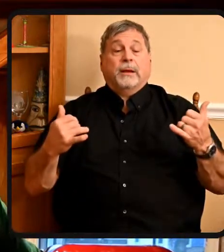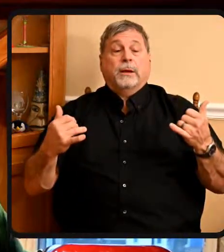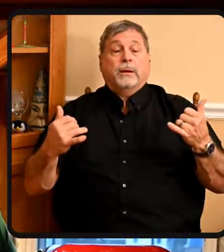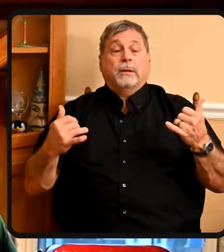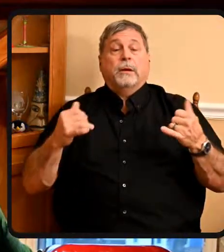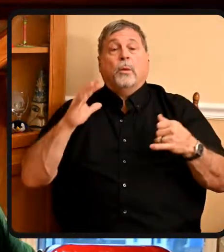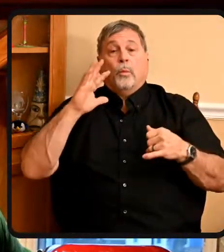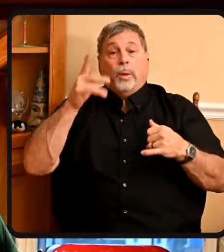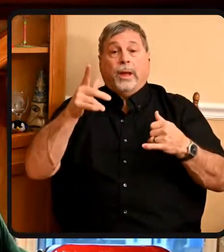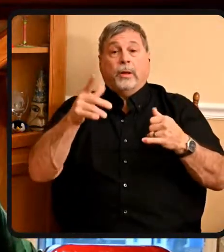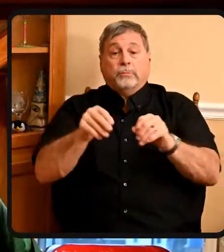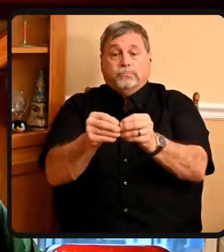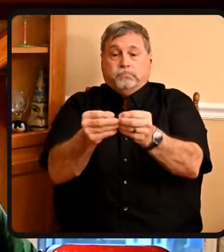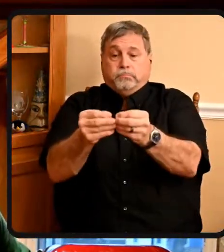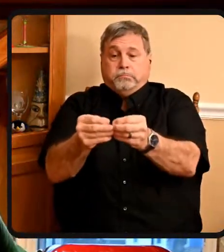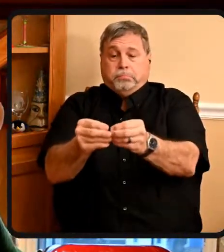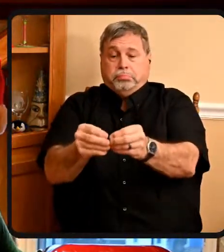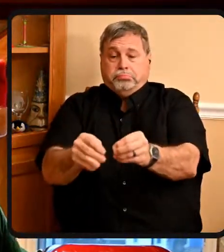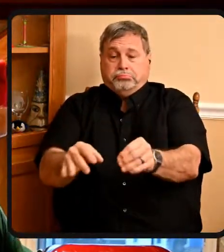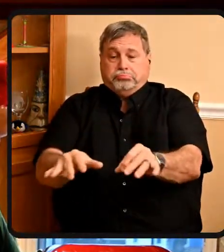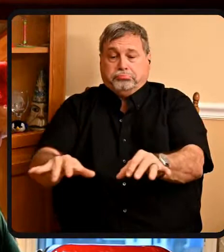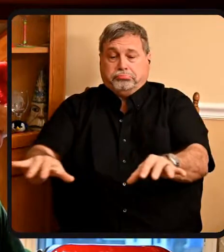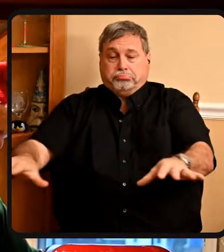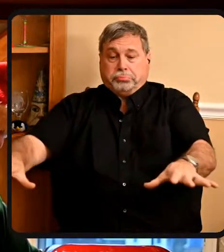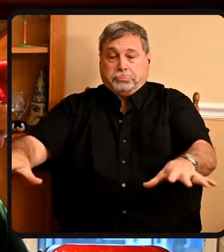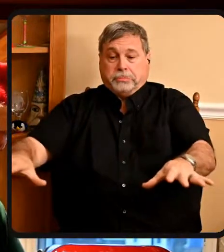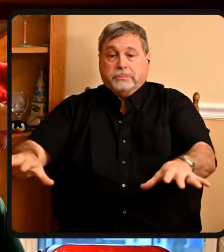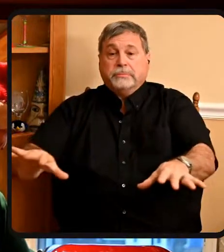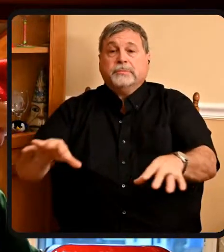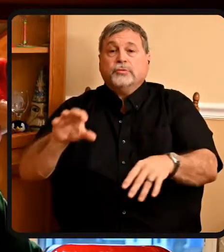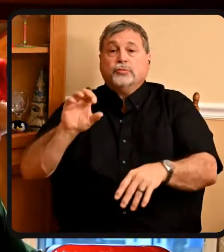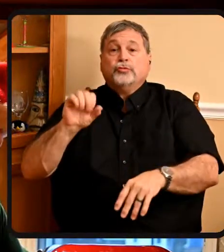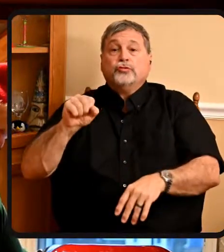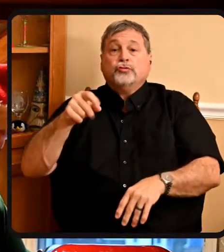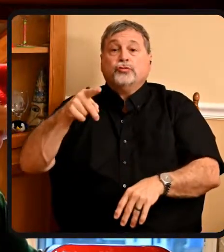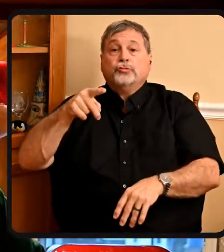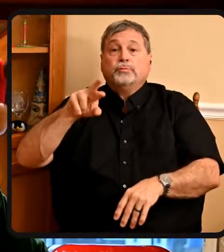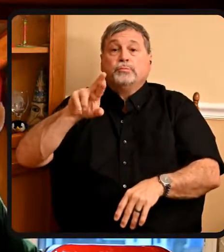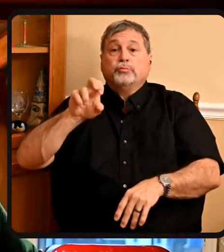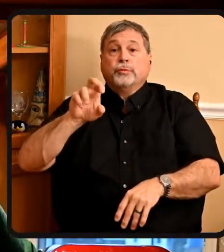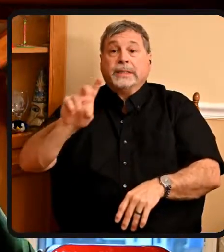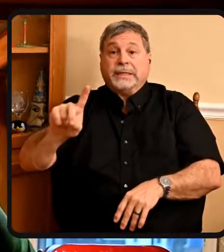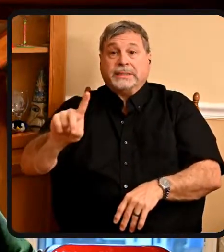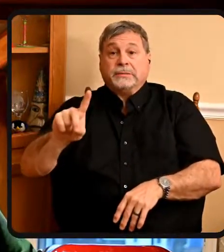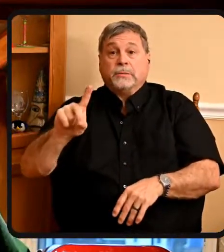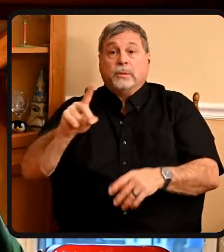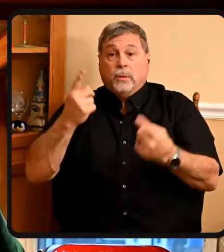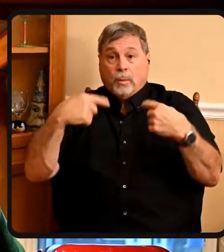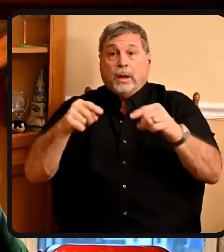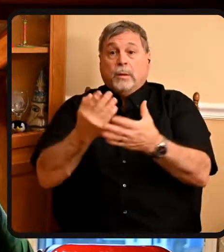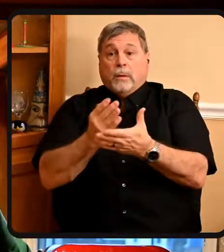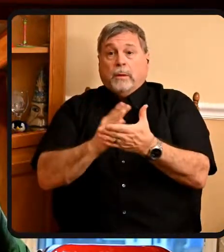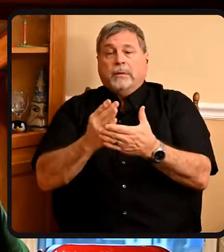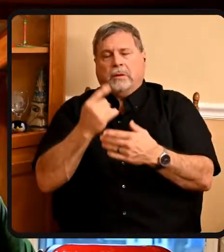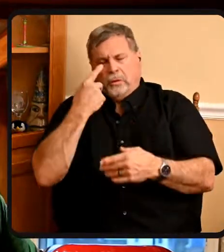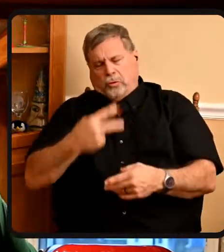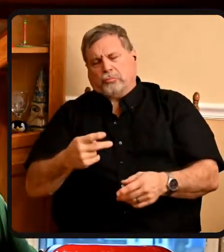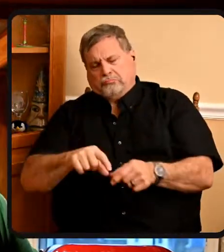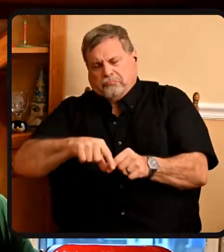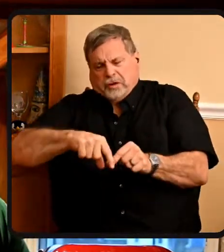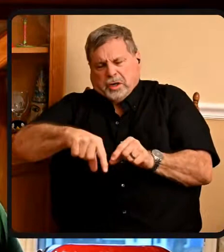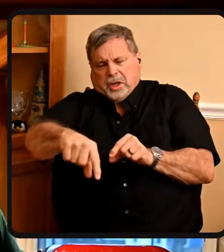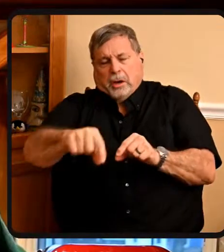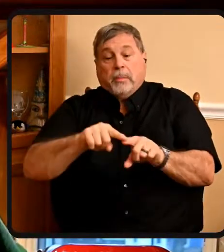Now this will spread when it's cooking. So even though these logs look very